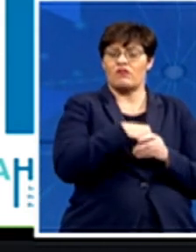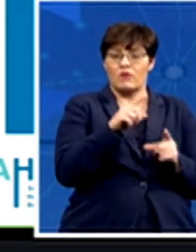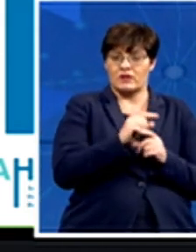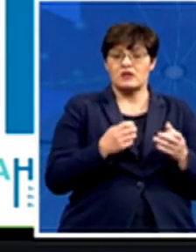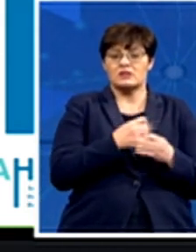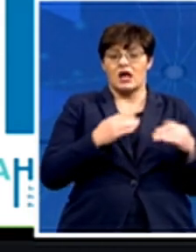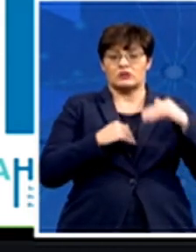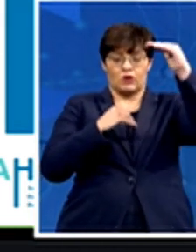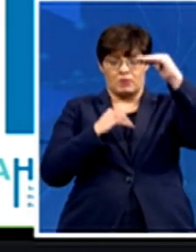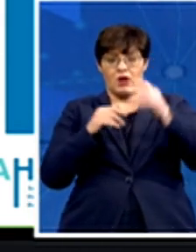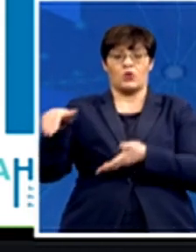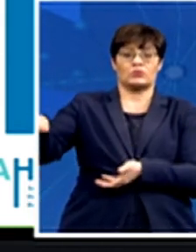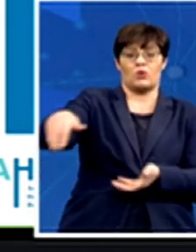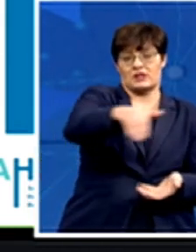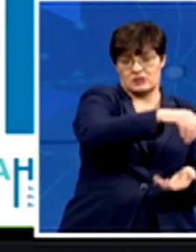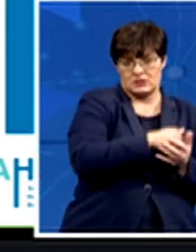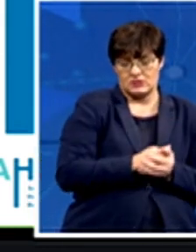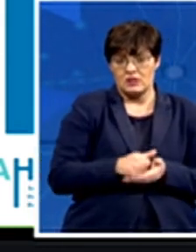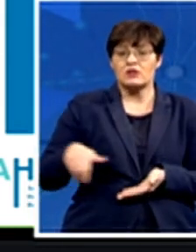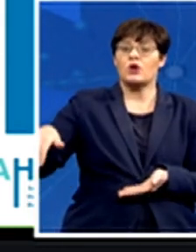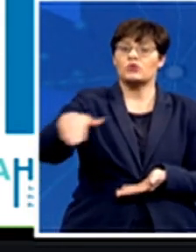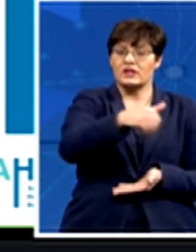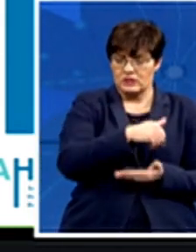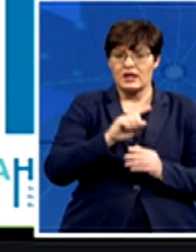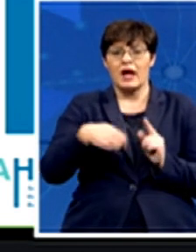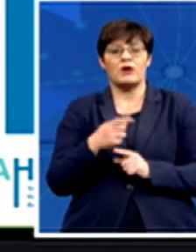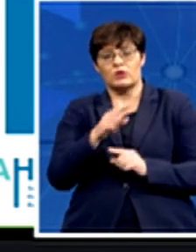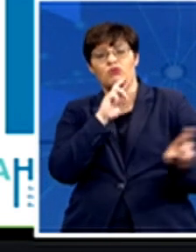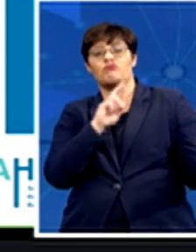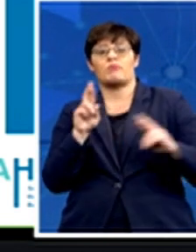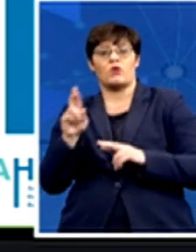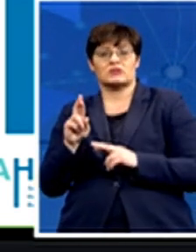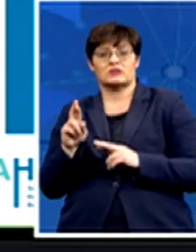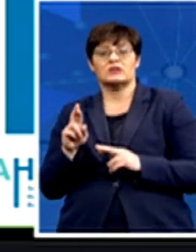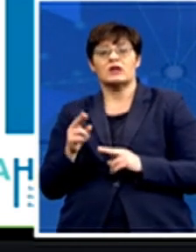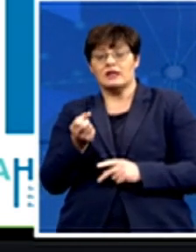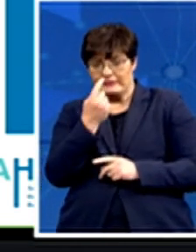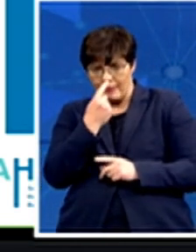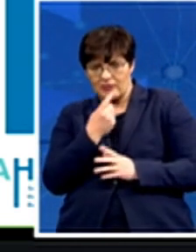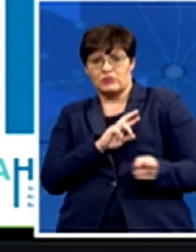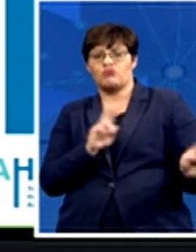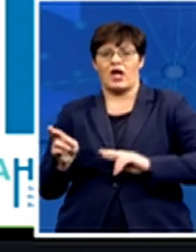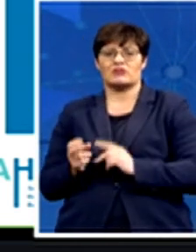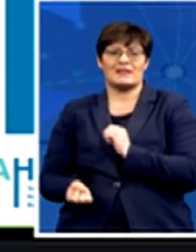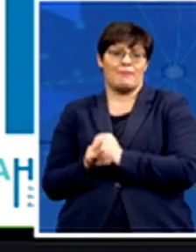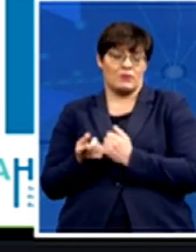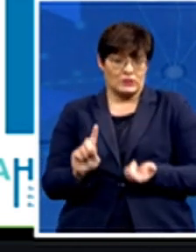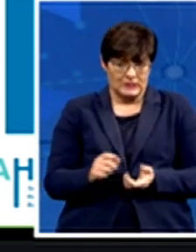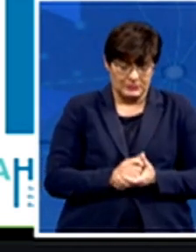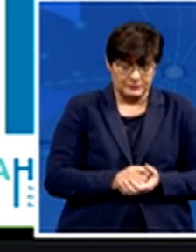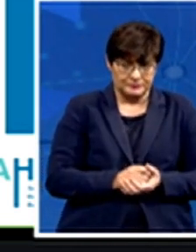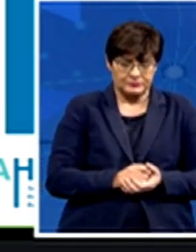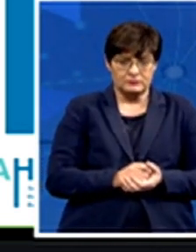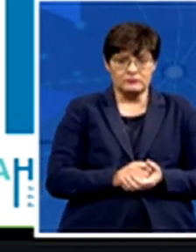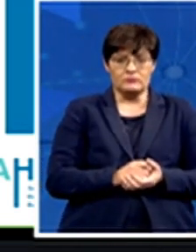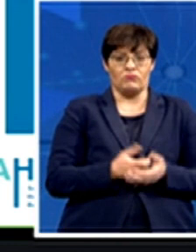collection basically is all about reporting of adverse drug reactions or adverse events. Then once we have collected this information,